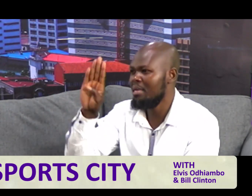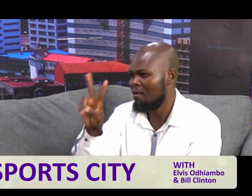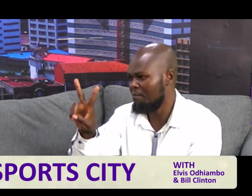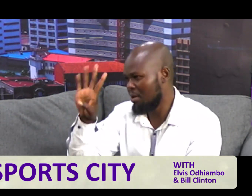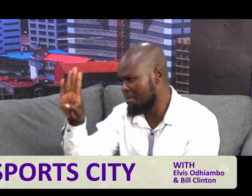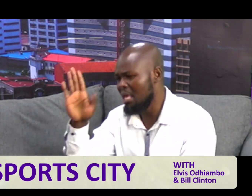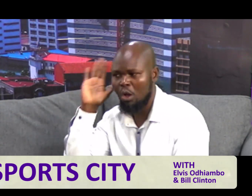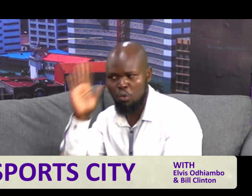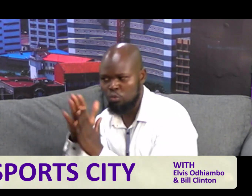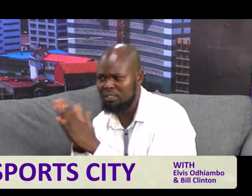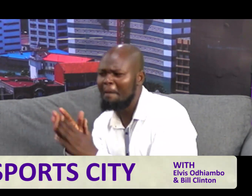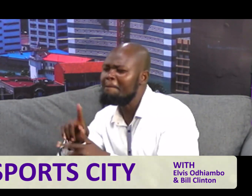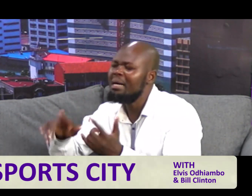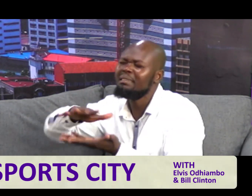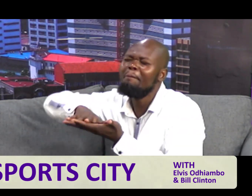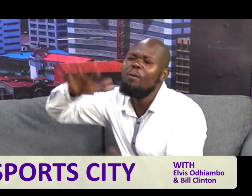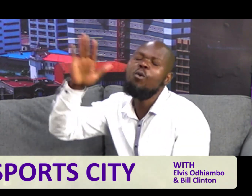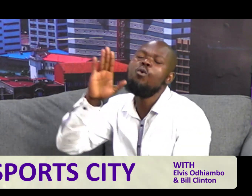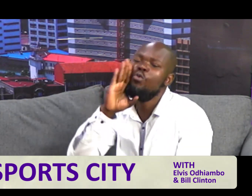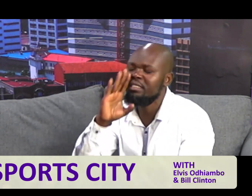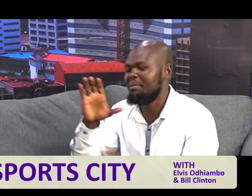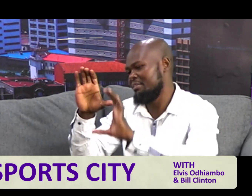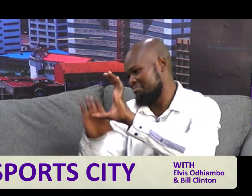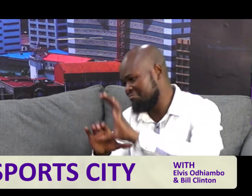thing, maybe